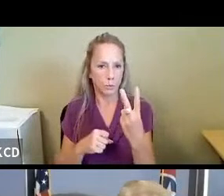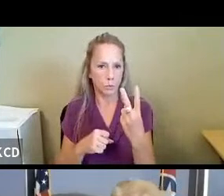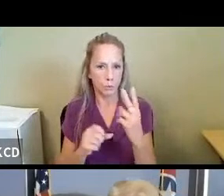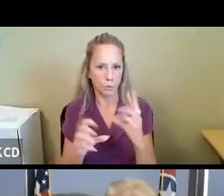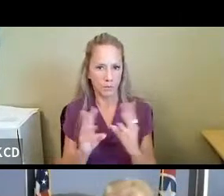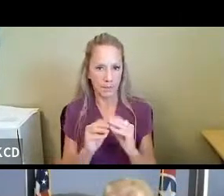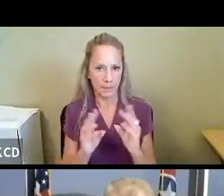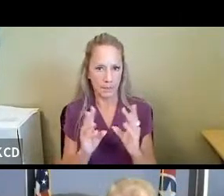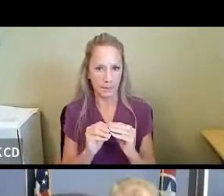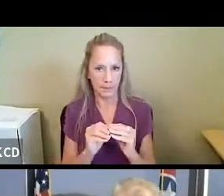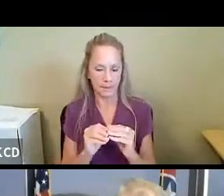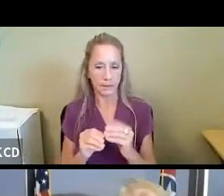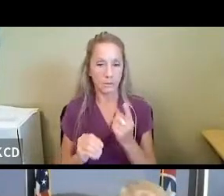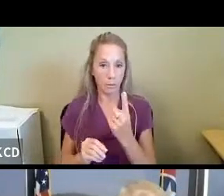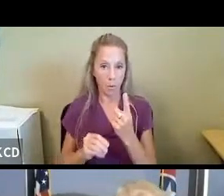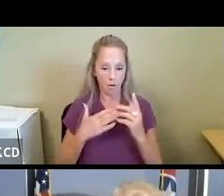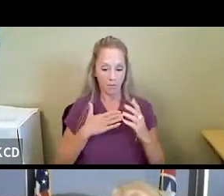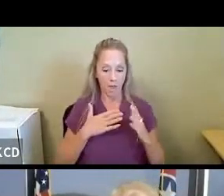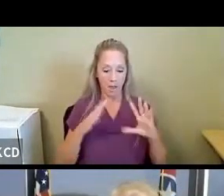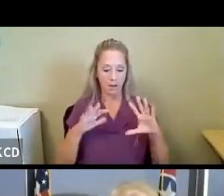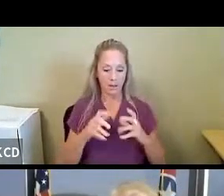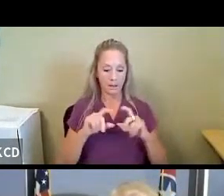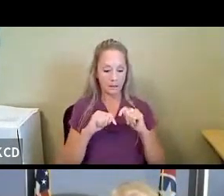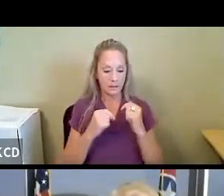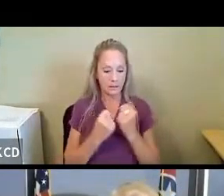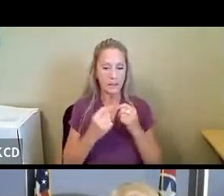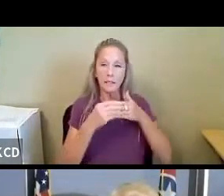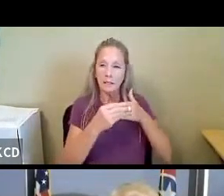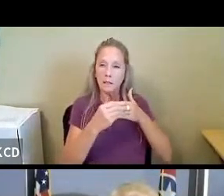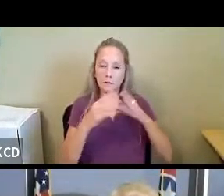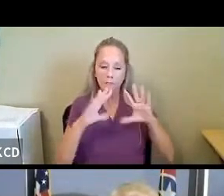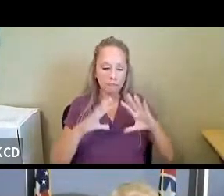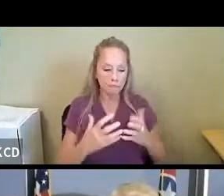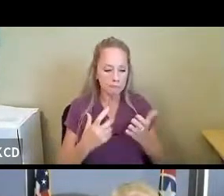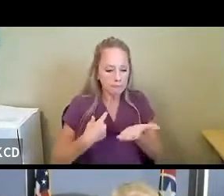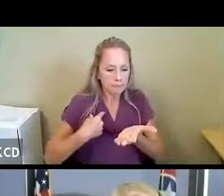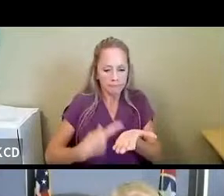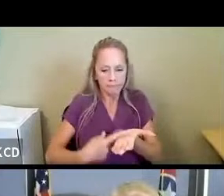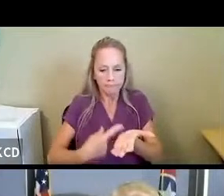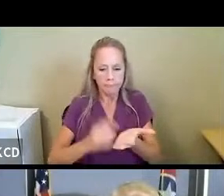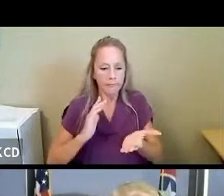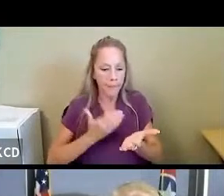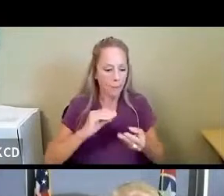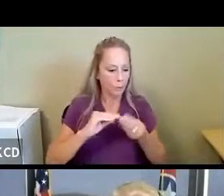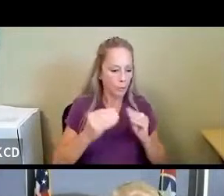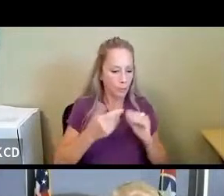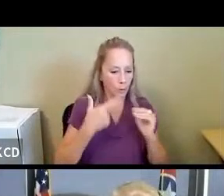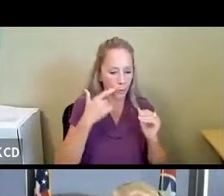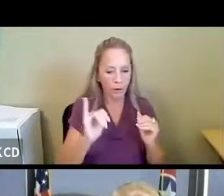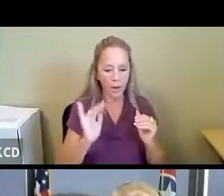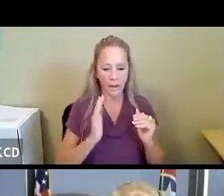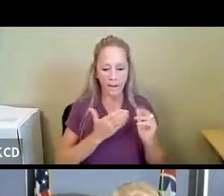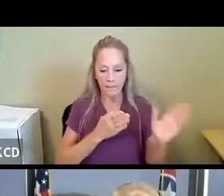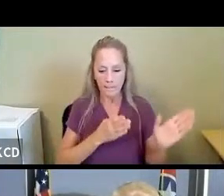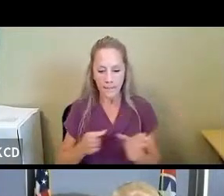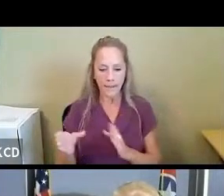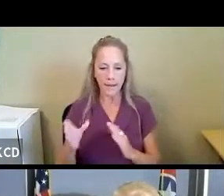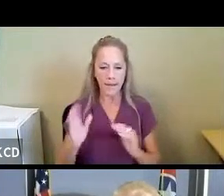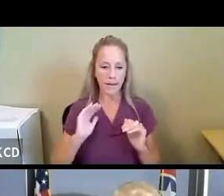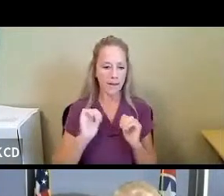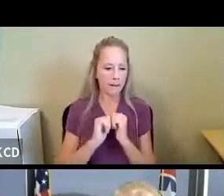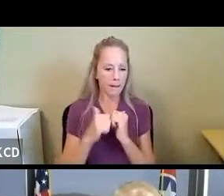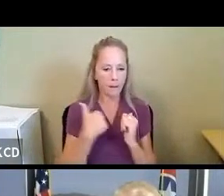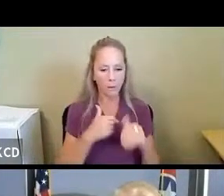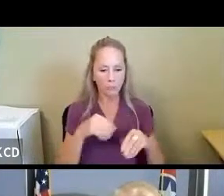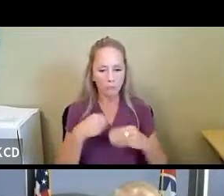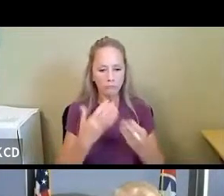was a meeting with my team, leadership team, just where we could talk about our numbers, our planning, our testing approach,